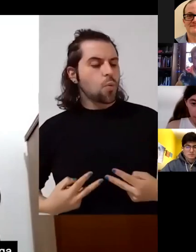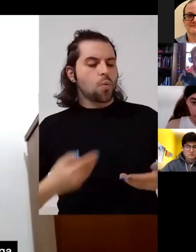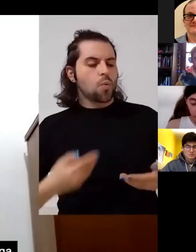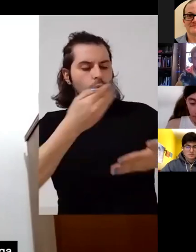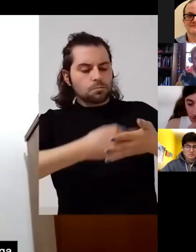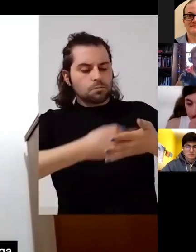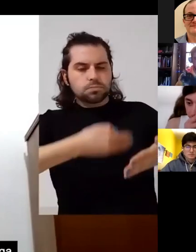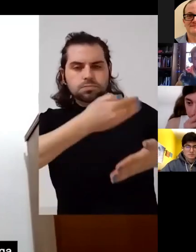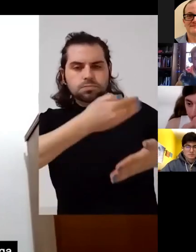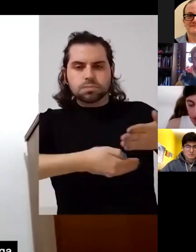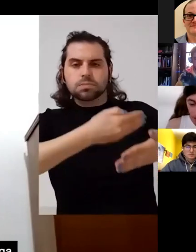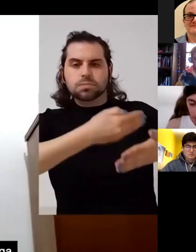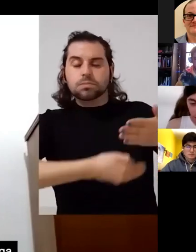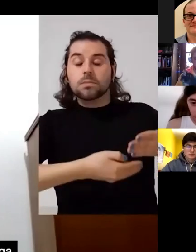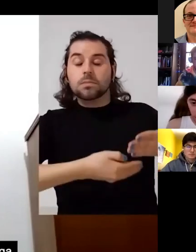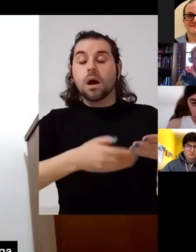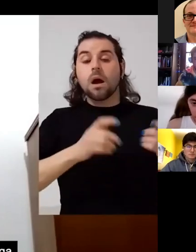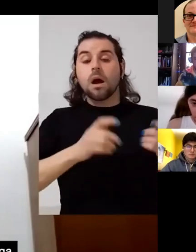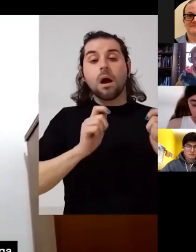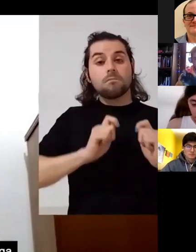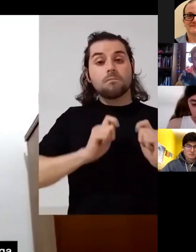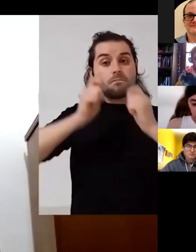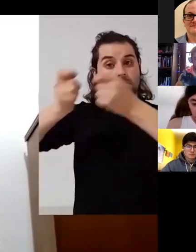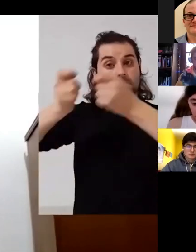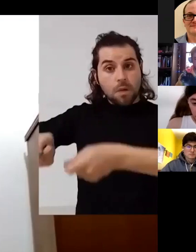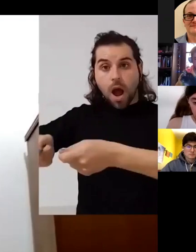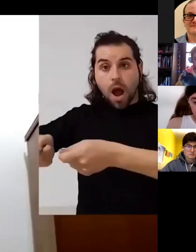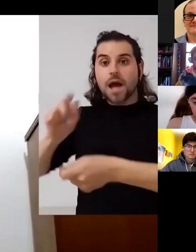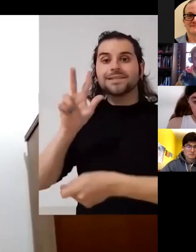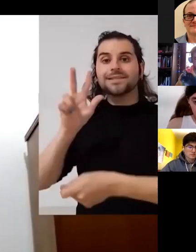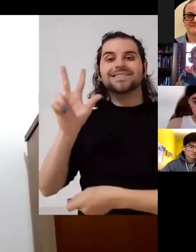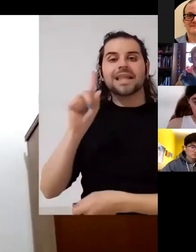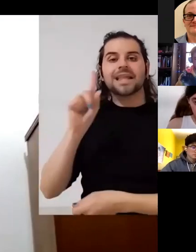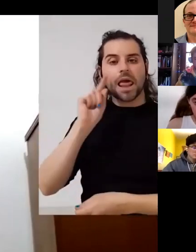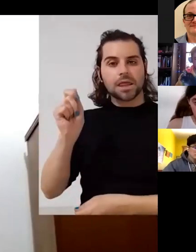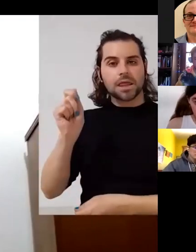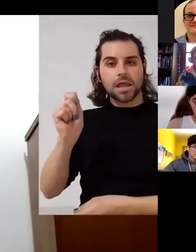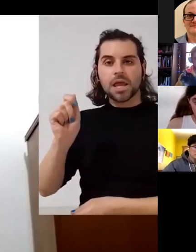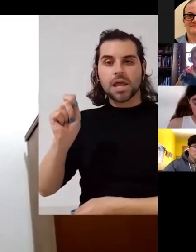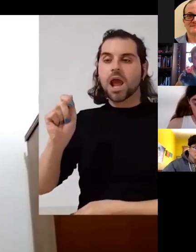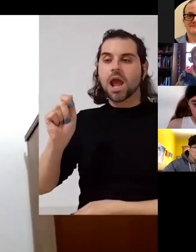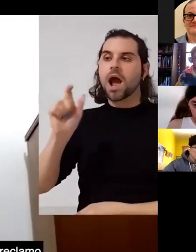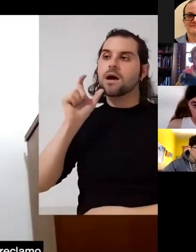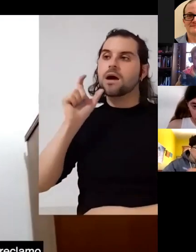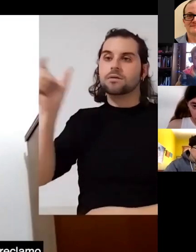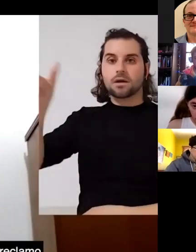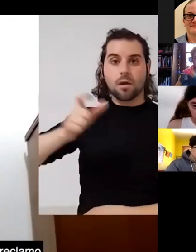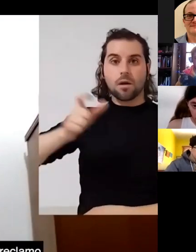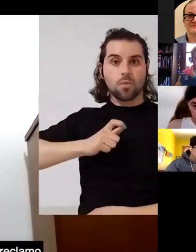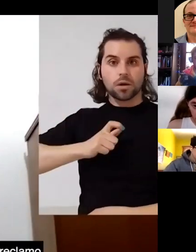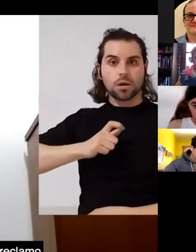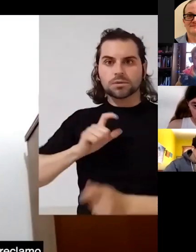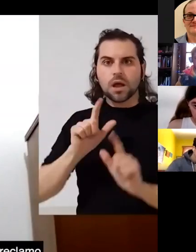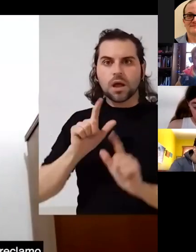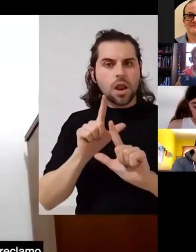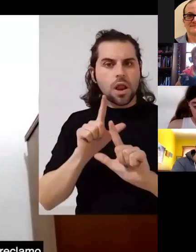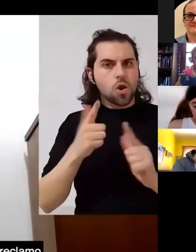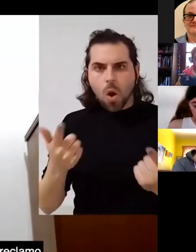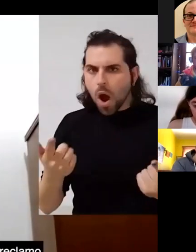necessary documents that they requested. I needed to, the prepaid association needed